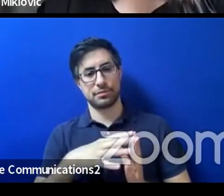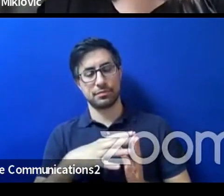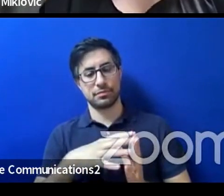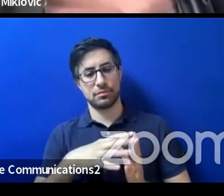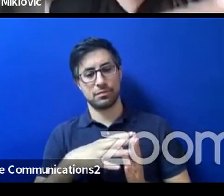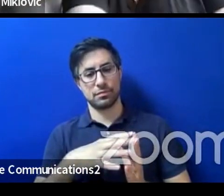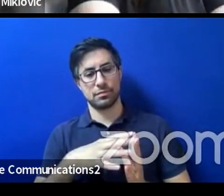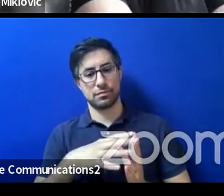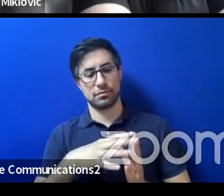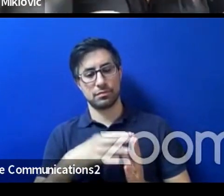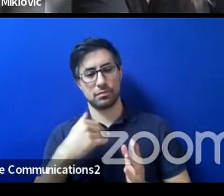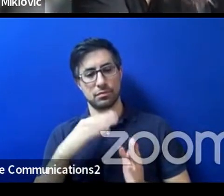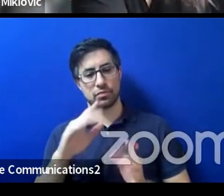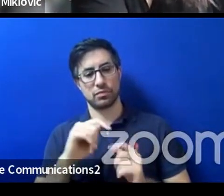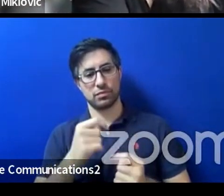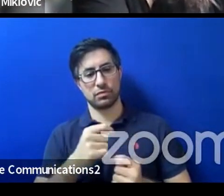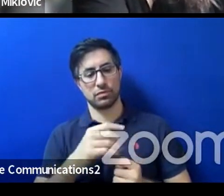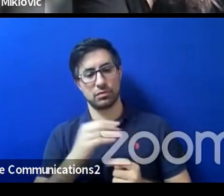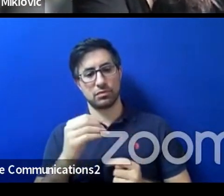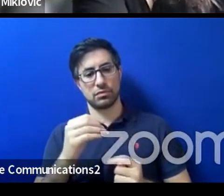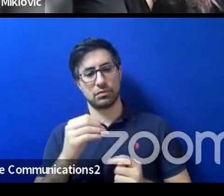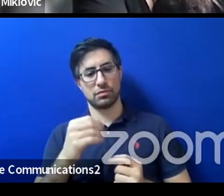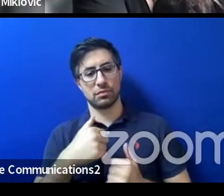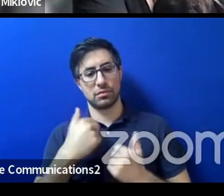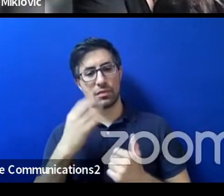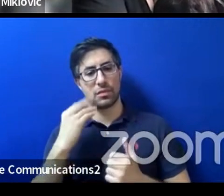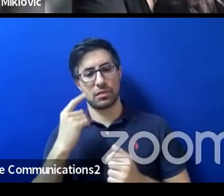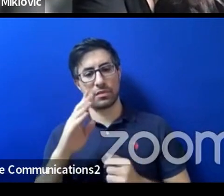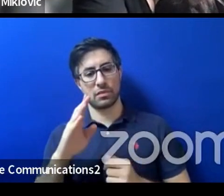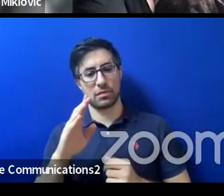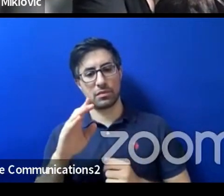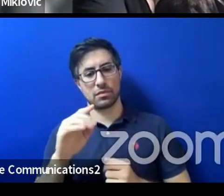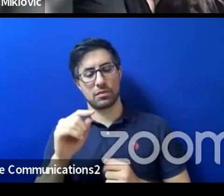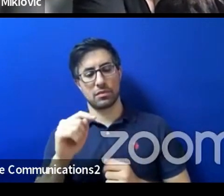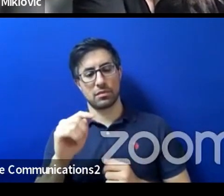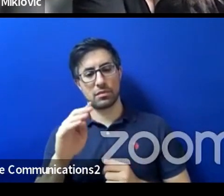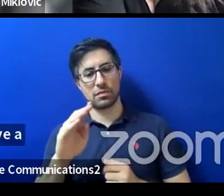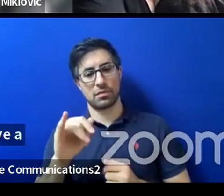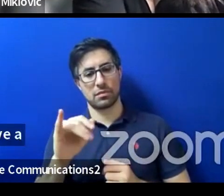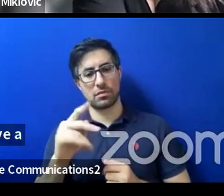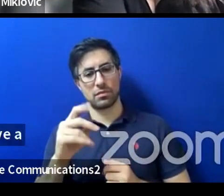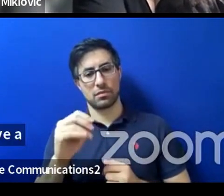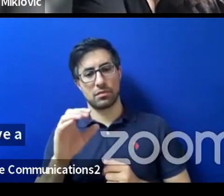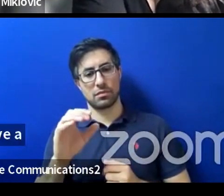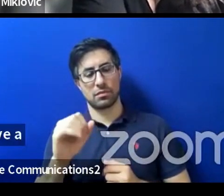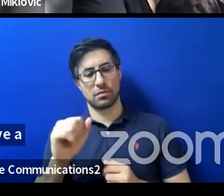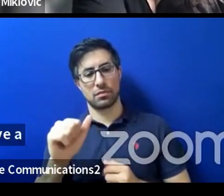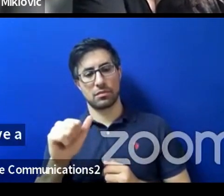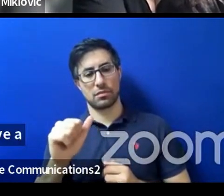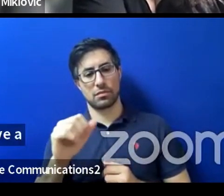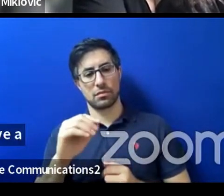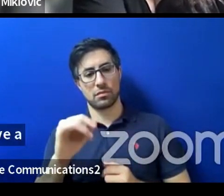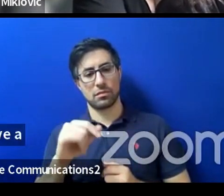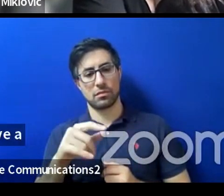Yeah, and I have a great team and youth with lived experience from the QT BIPOC SA community, and I'm very happy to be part of